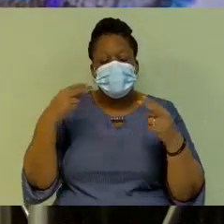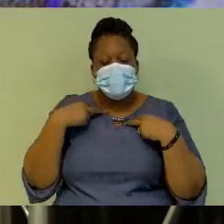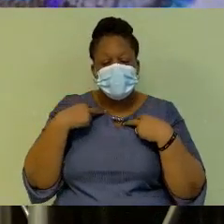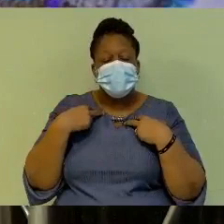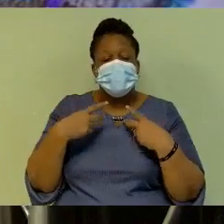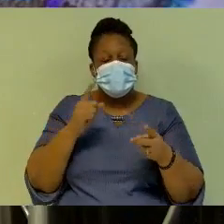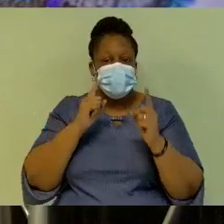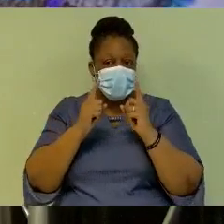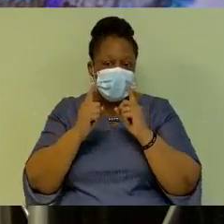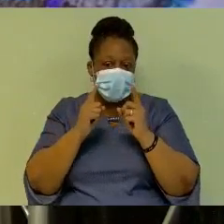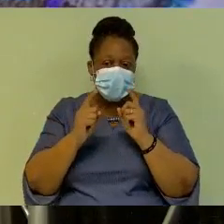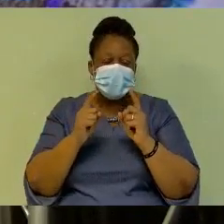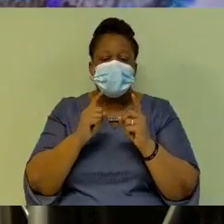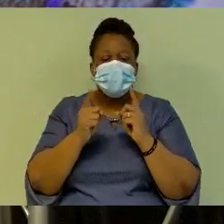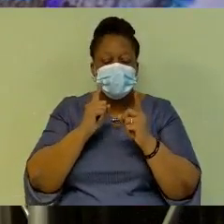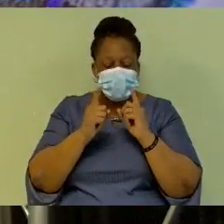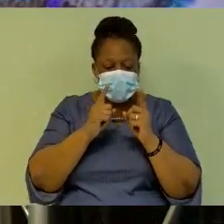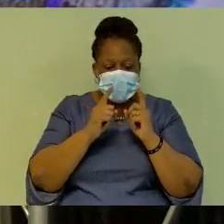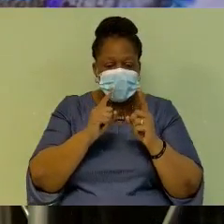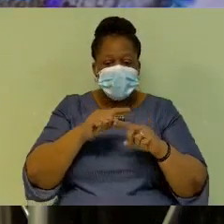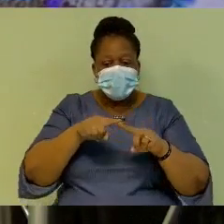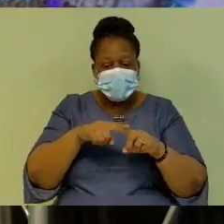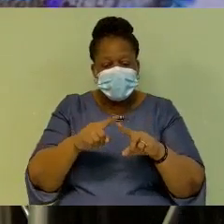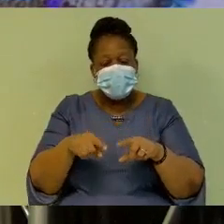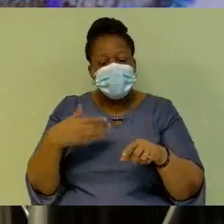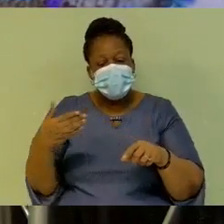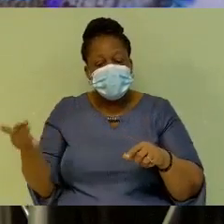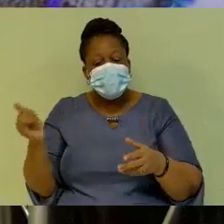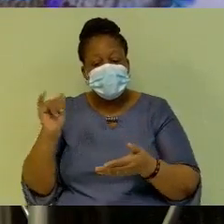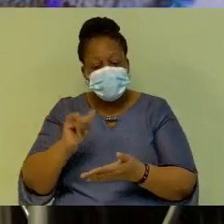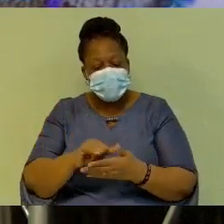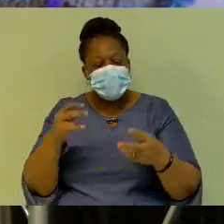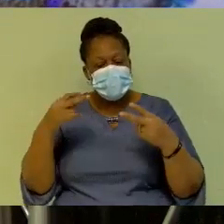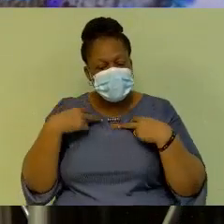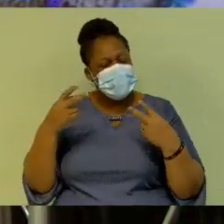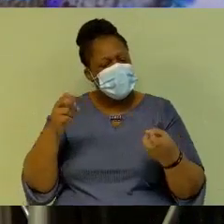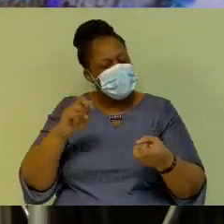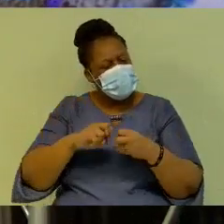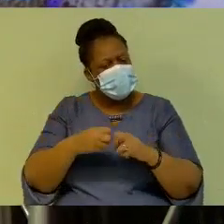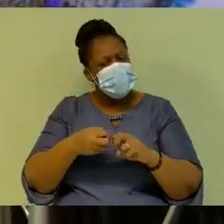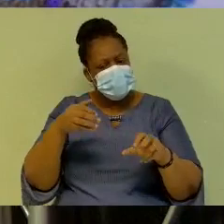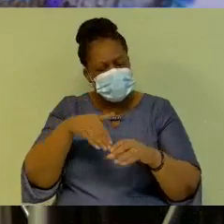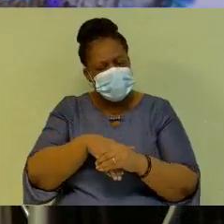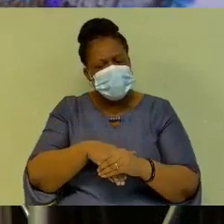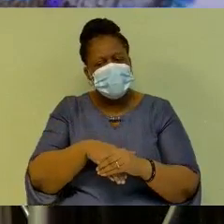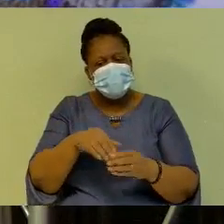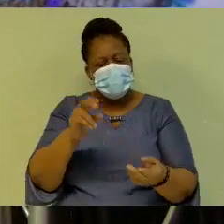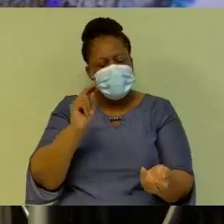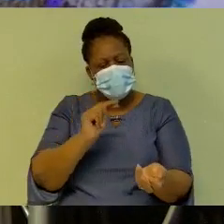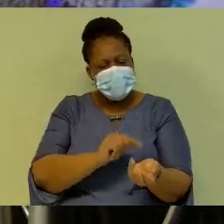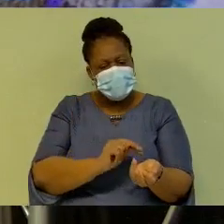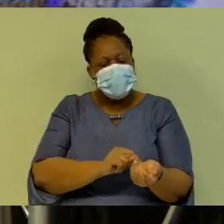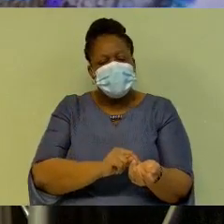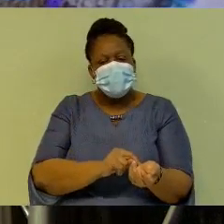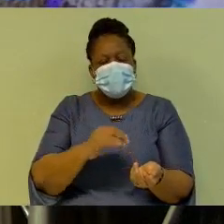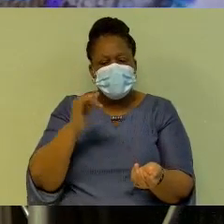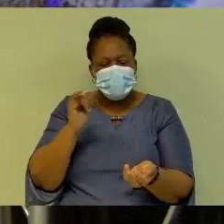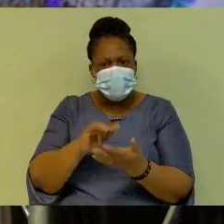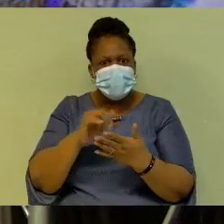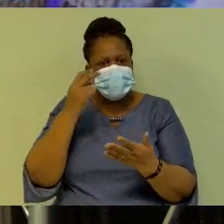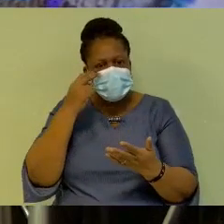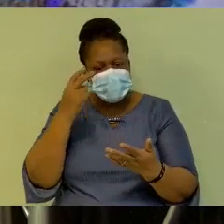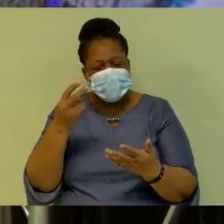been addressing several inherited anomalies and challenges that were clearly evident upon Team Unity taking office in